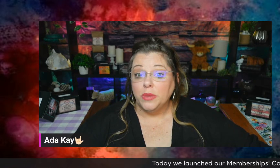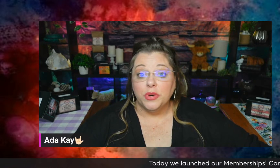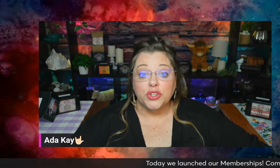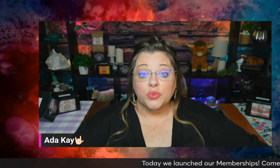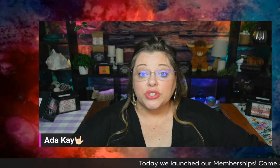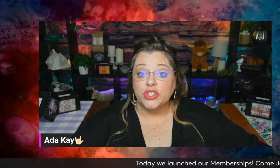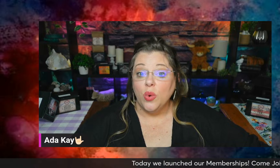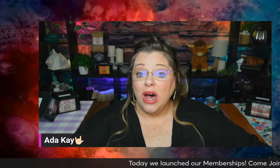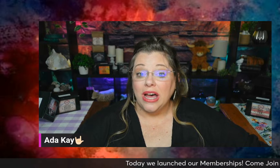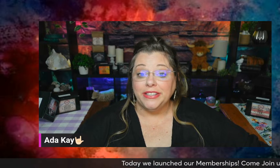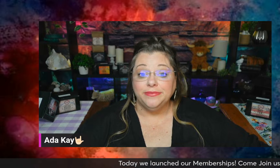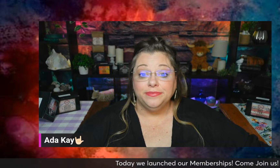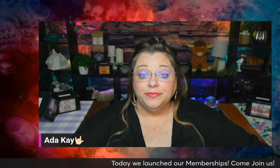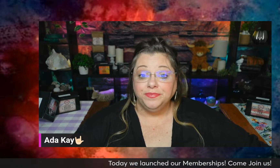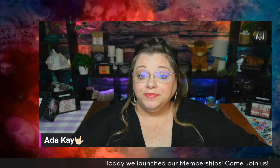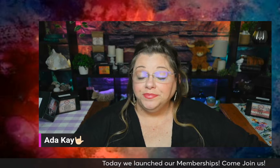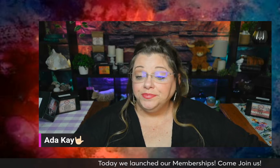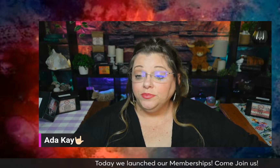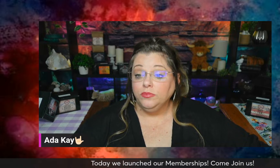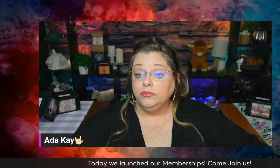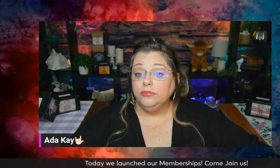My blood pressure was so high.